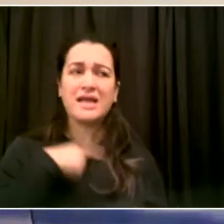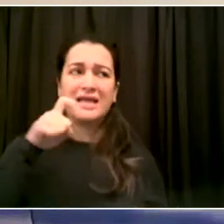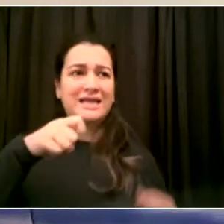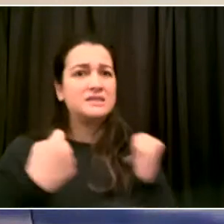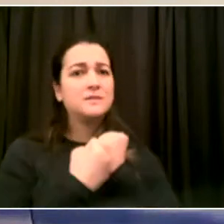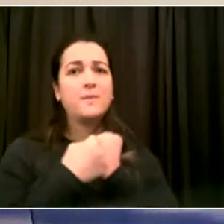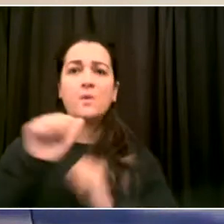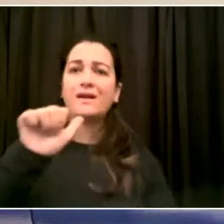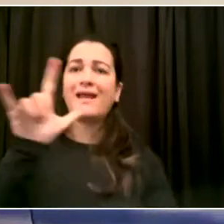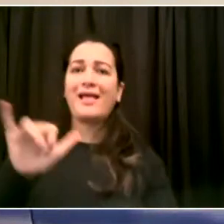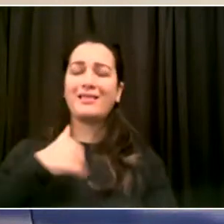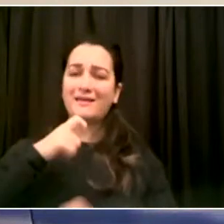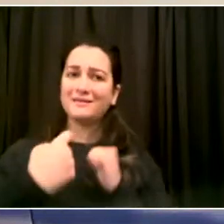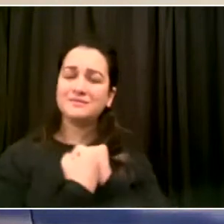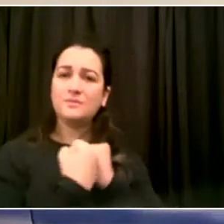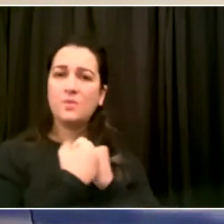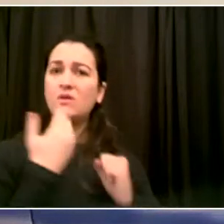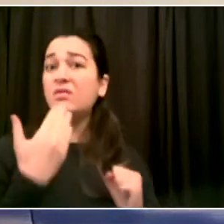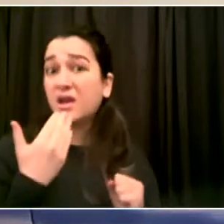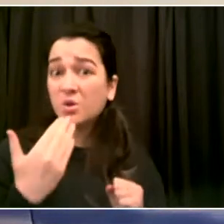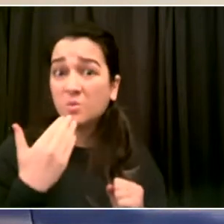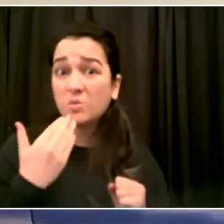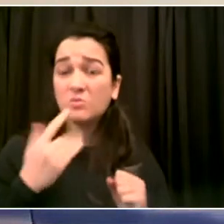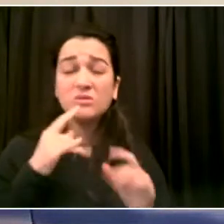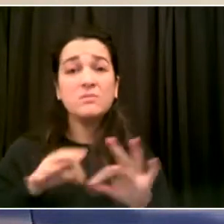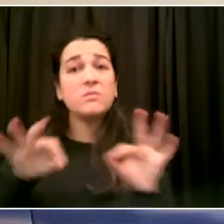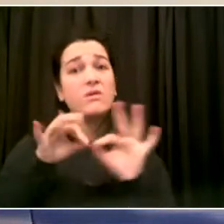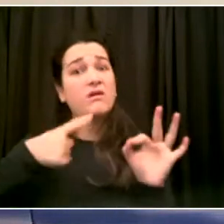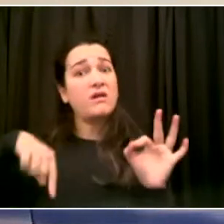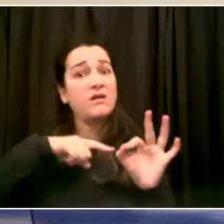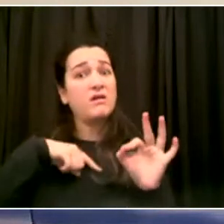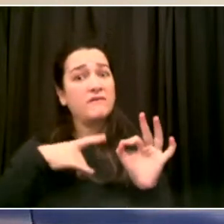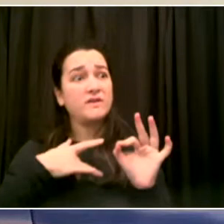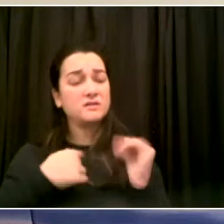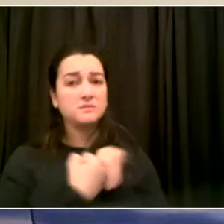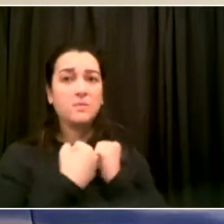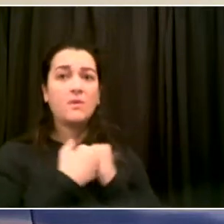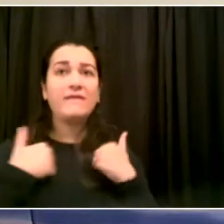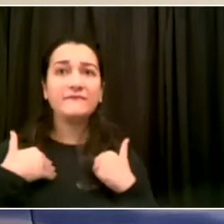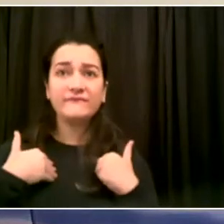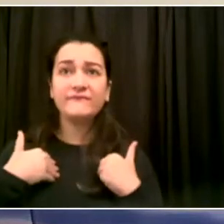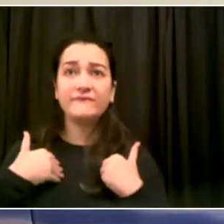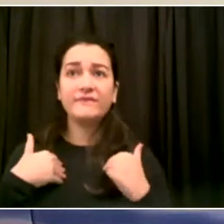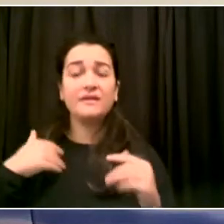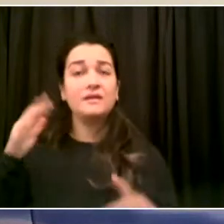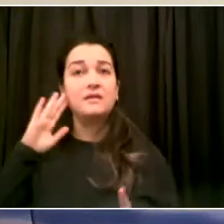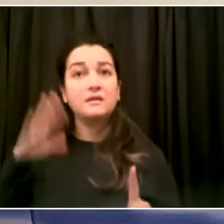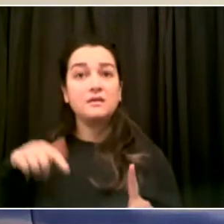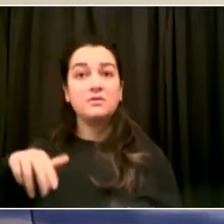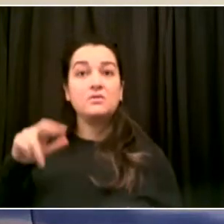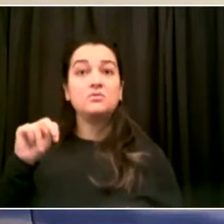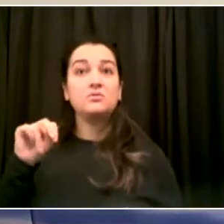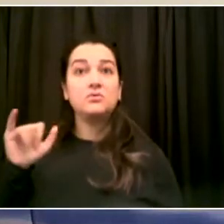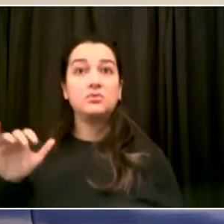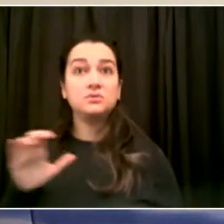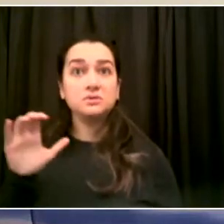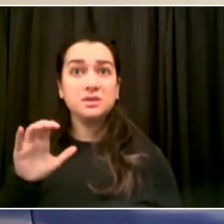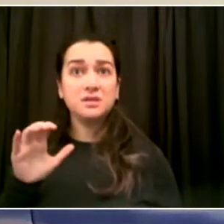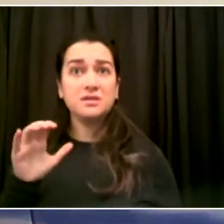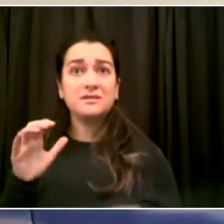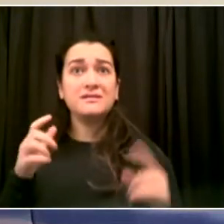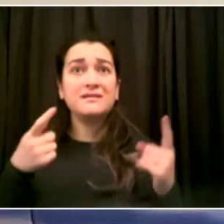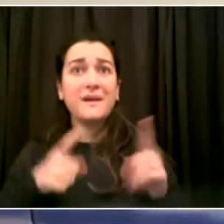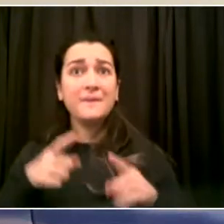we recently saw cases of these hate incidents, from the Filipino man who was slashed across